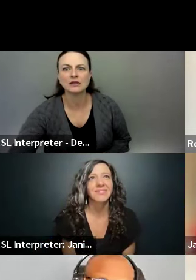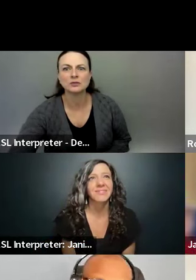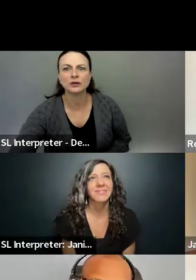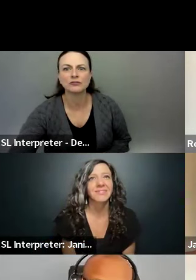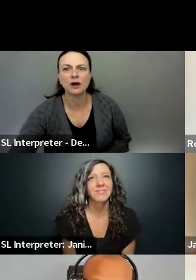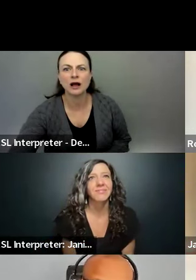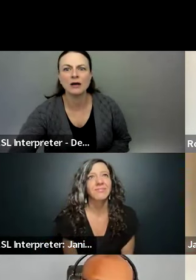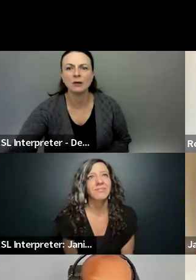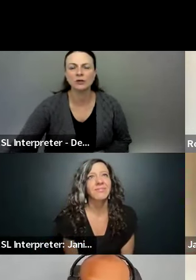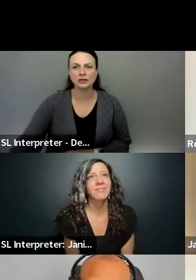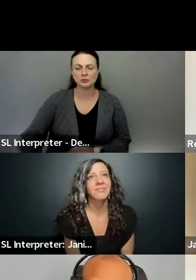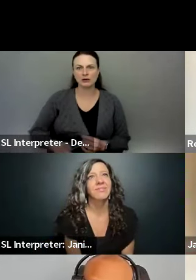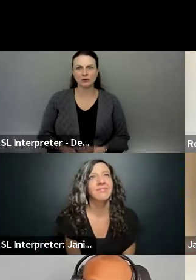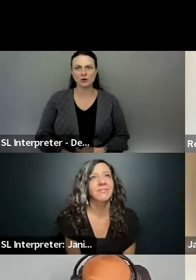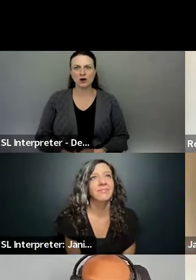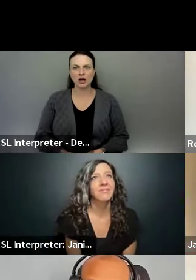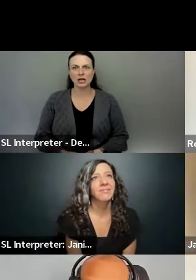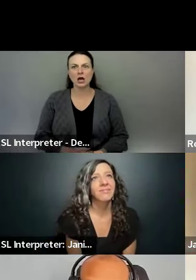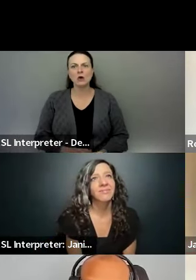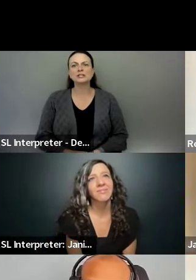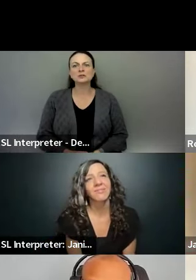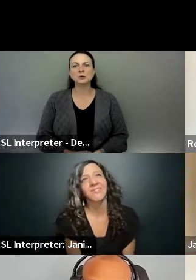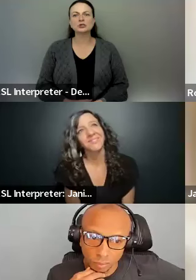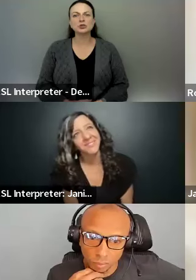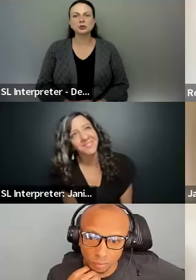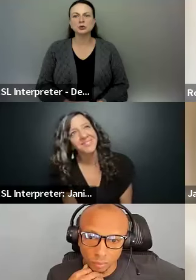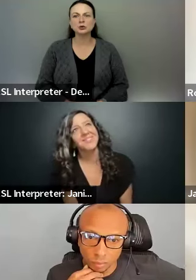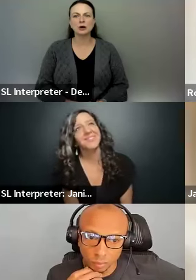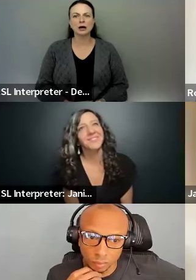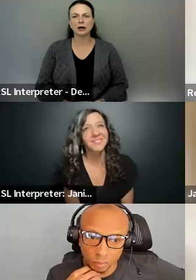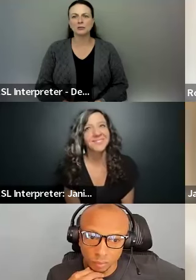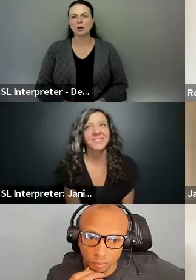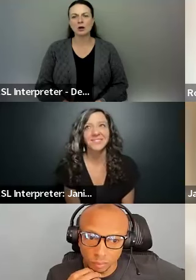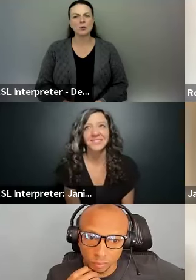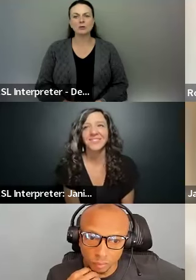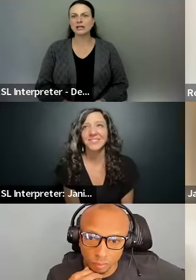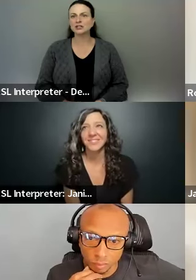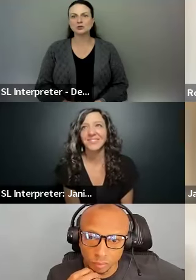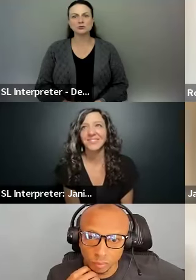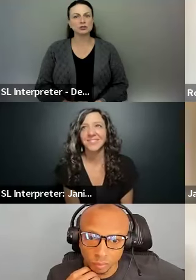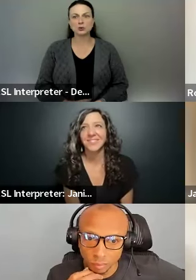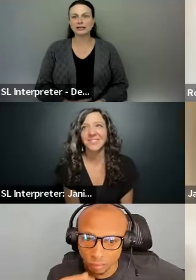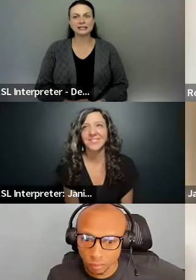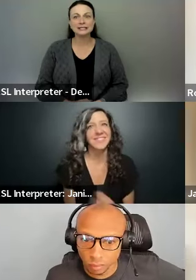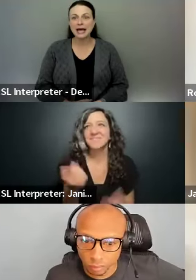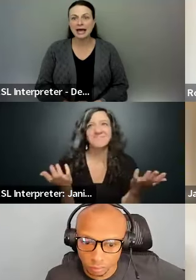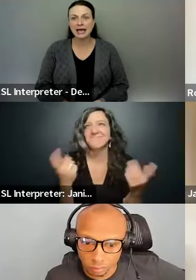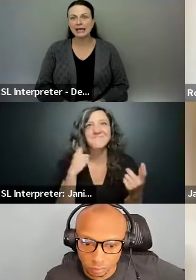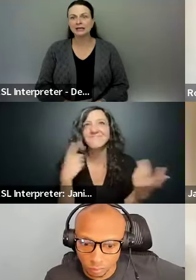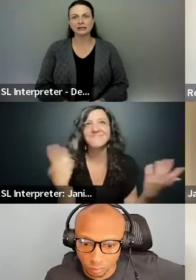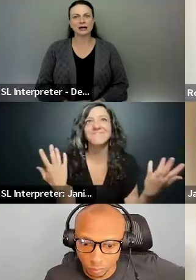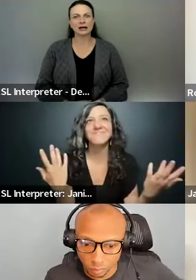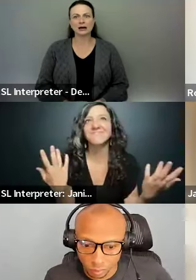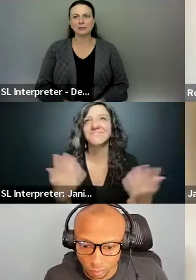Bryce, tell us where you're from when you get your microphone on. Tell us what you do, what made you join